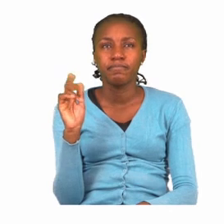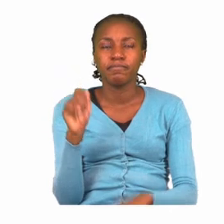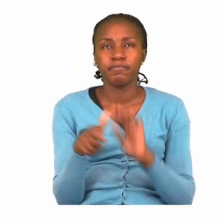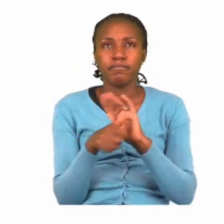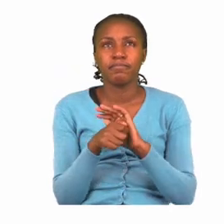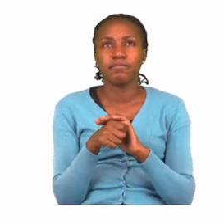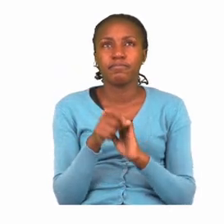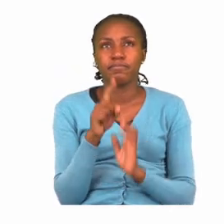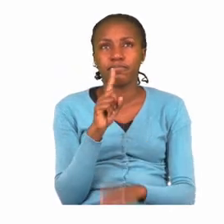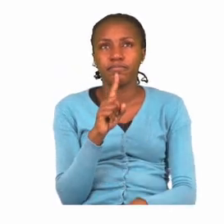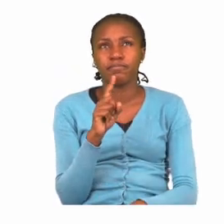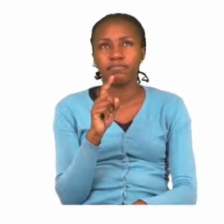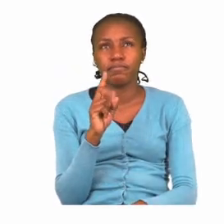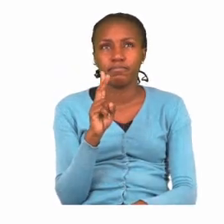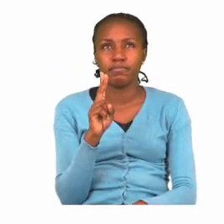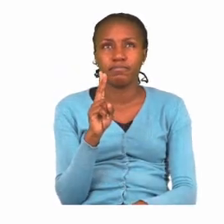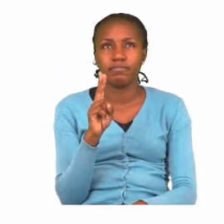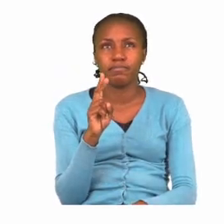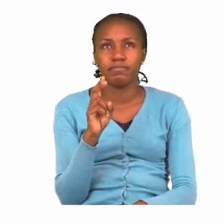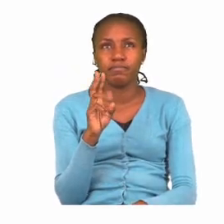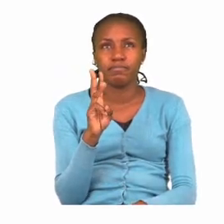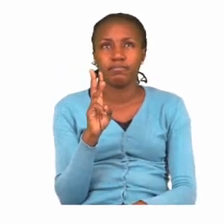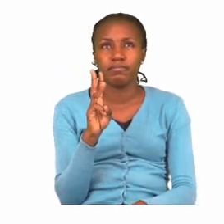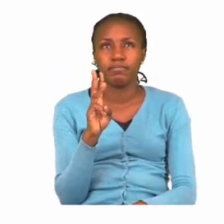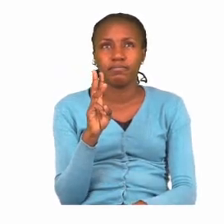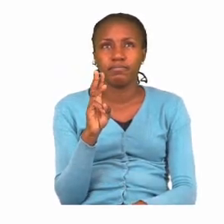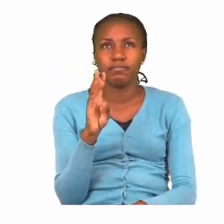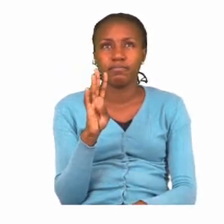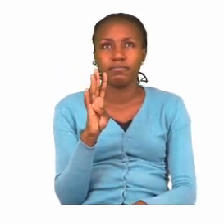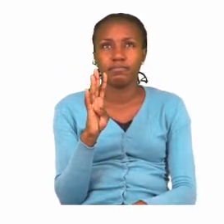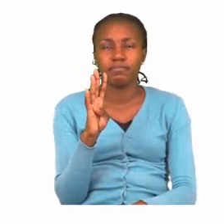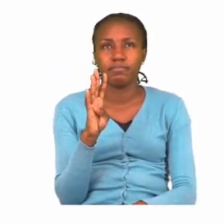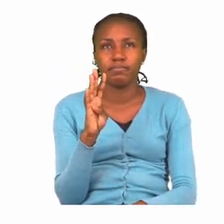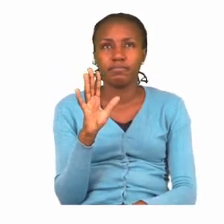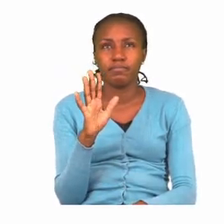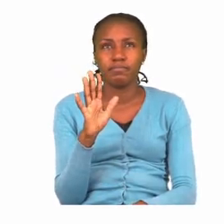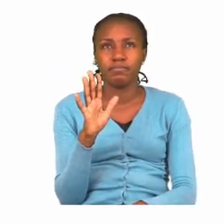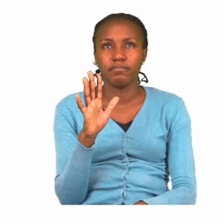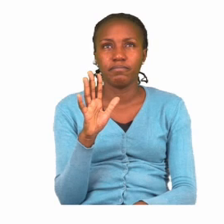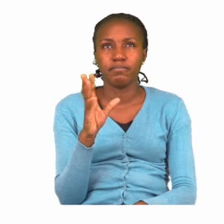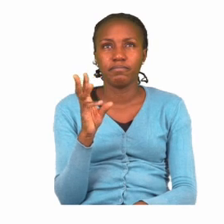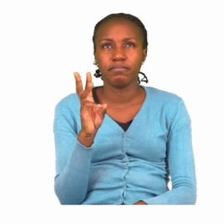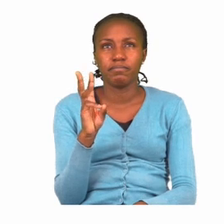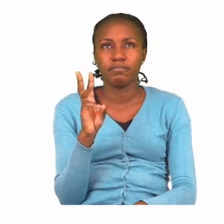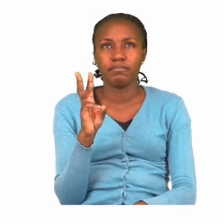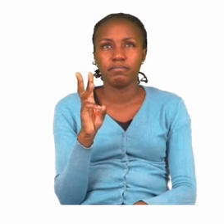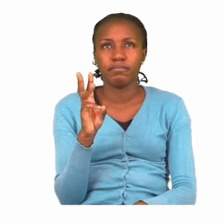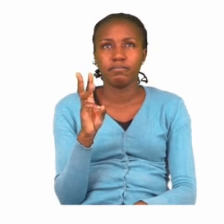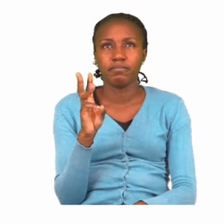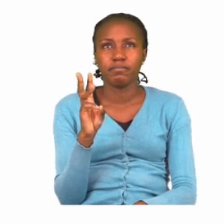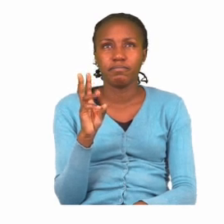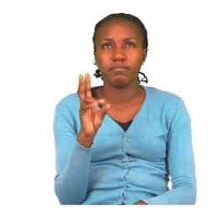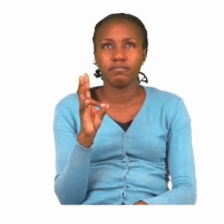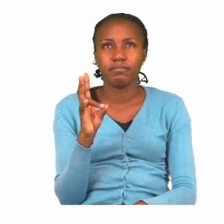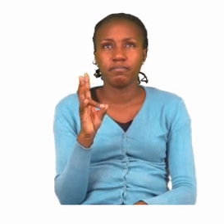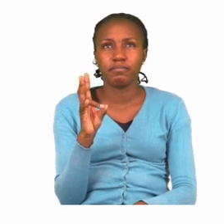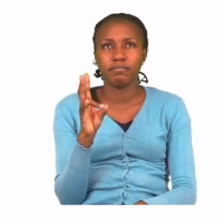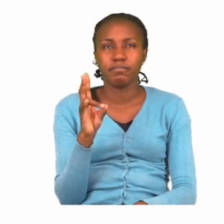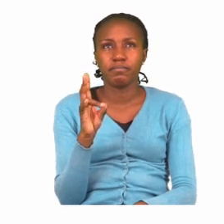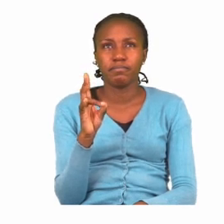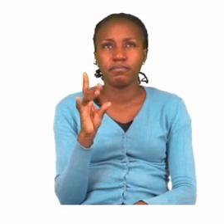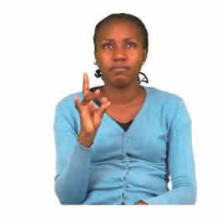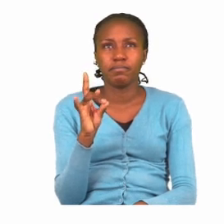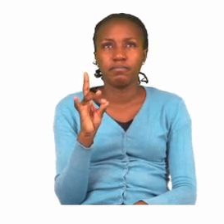turtles. 1, 2, 3, 4, 5, 6,